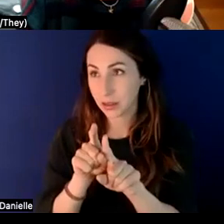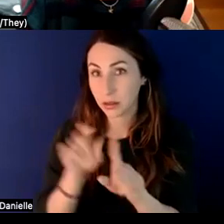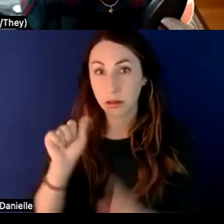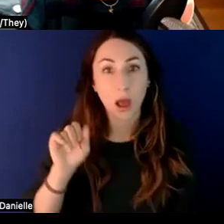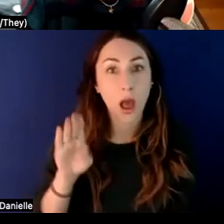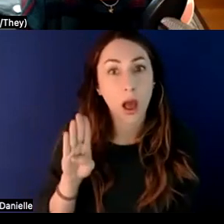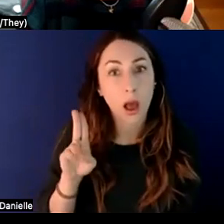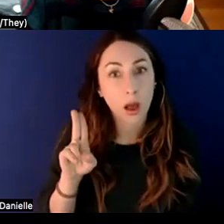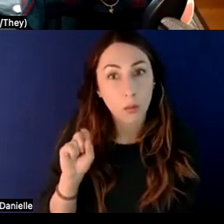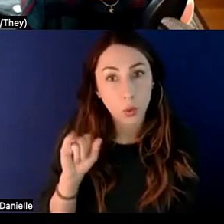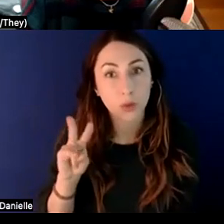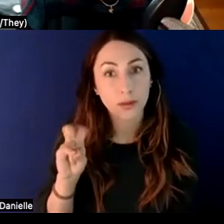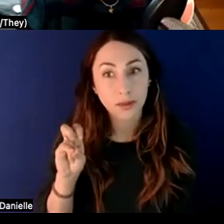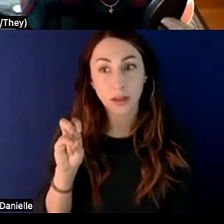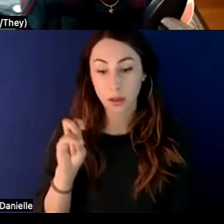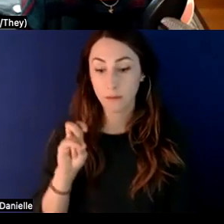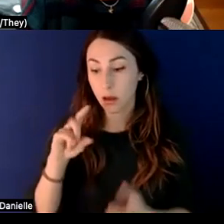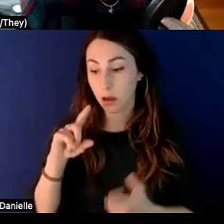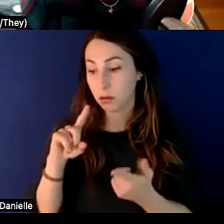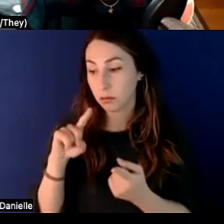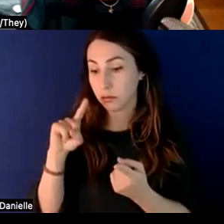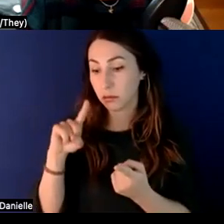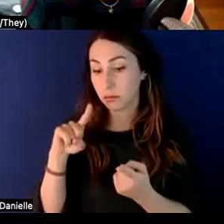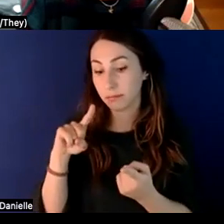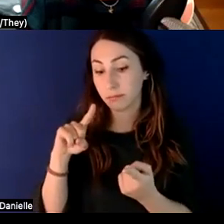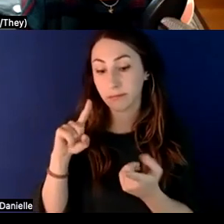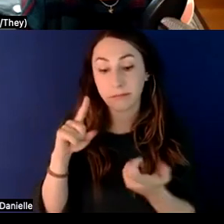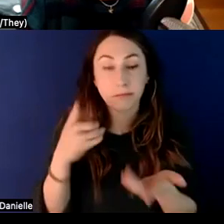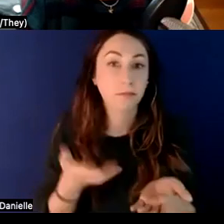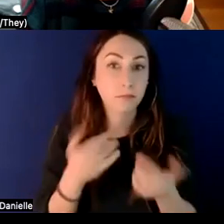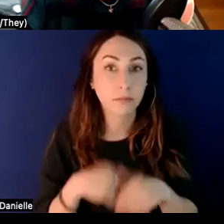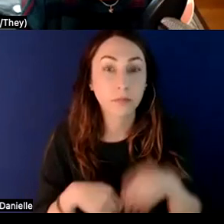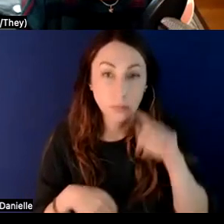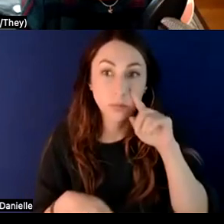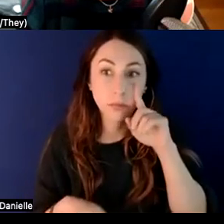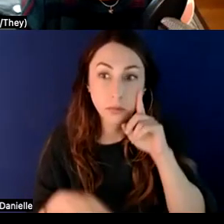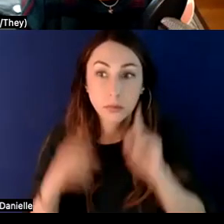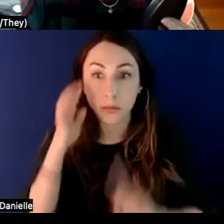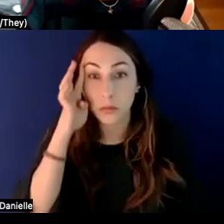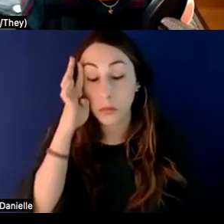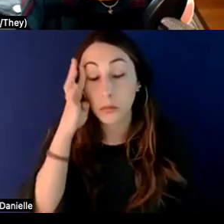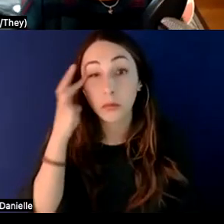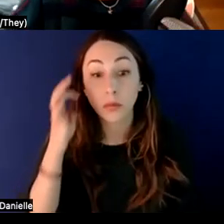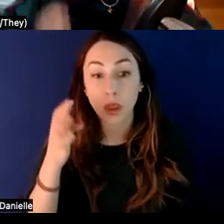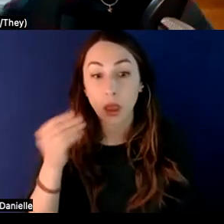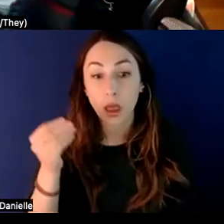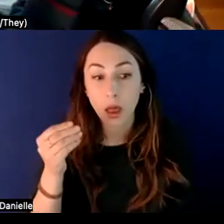your understanding of the situation is coming from the abuser, it's gonna mess it up too. And